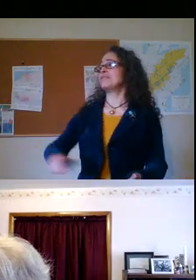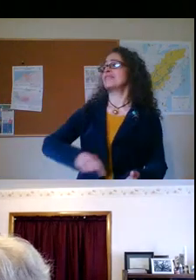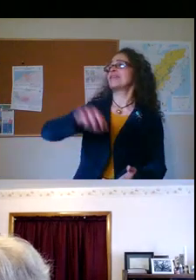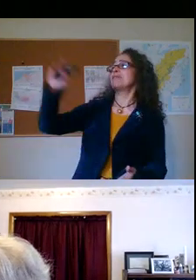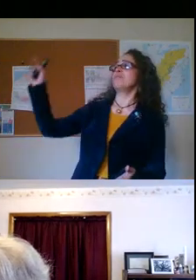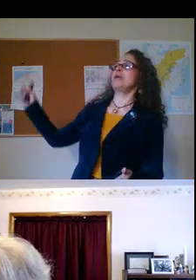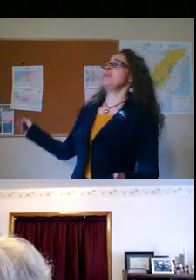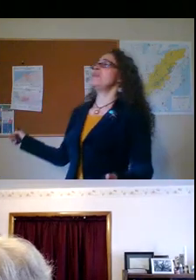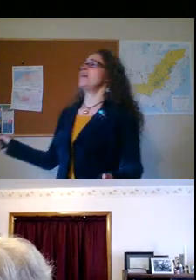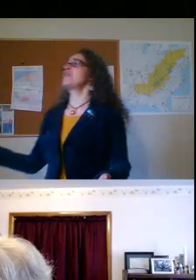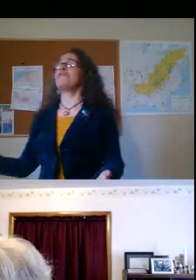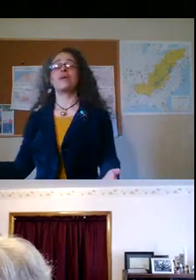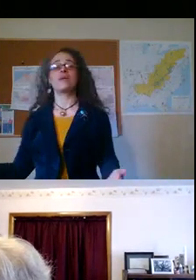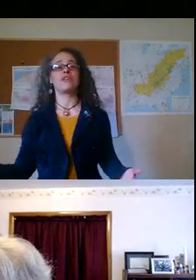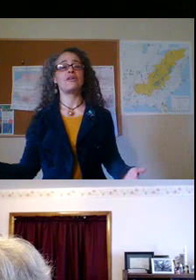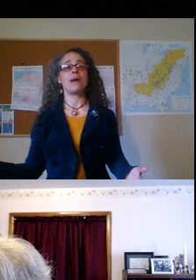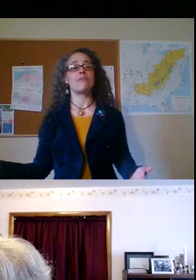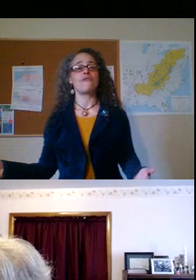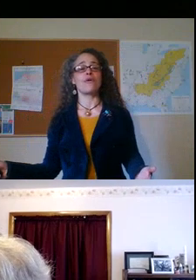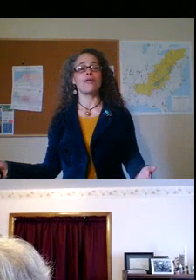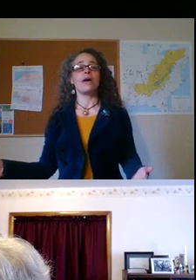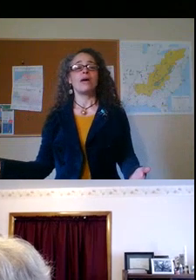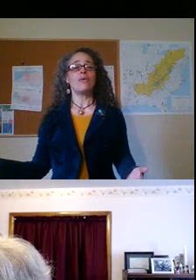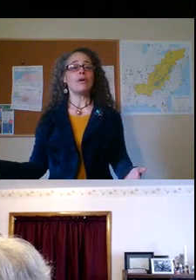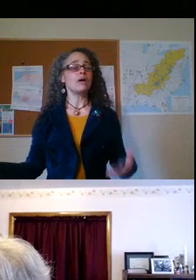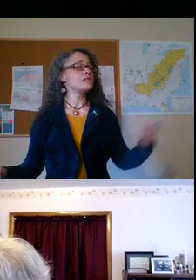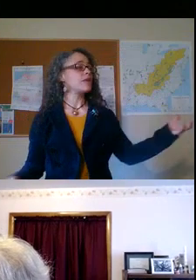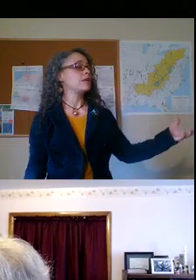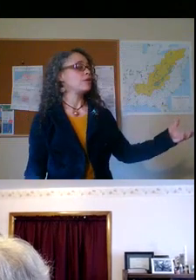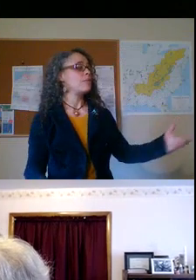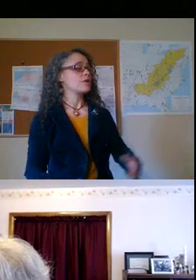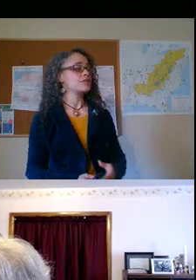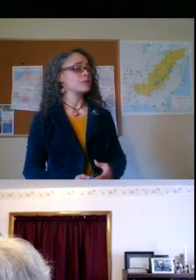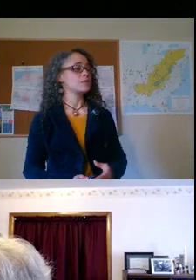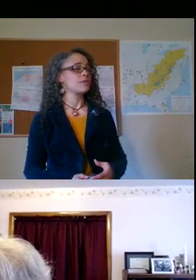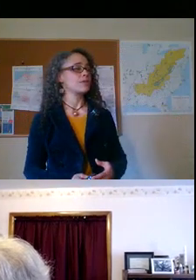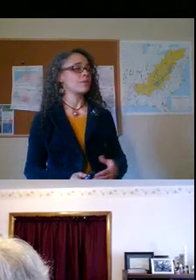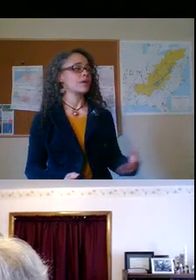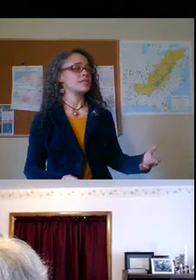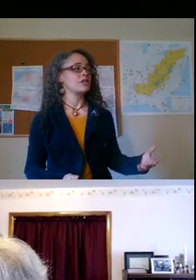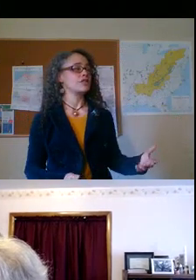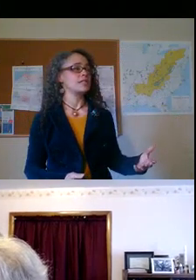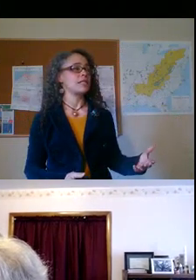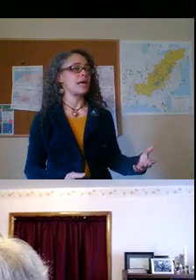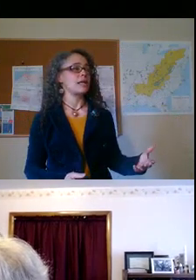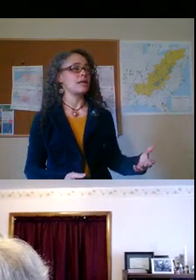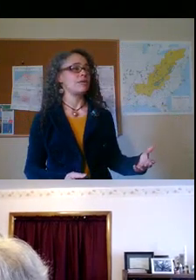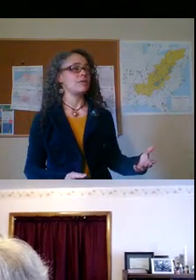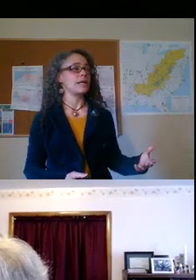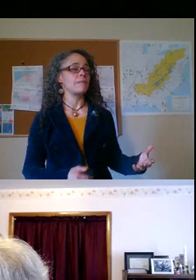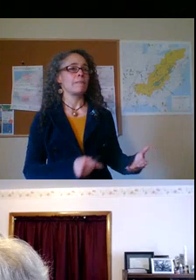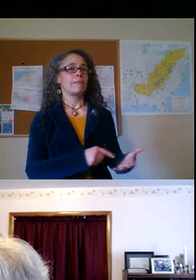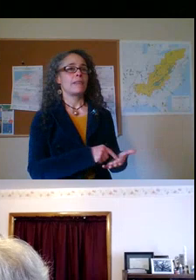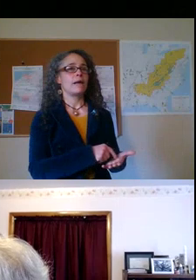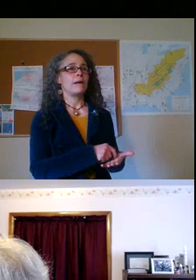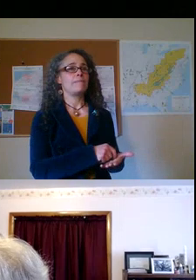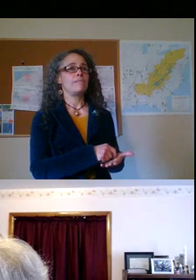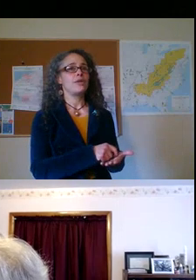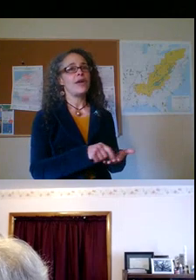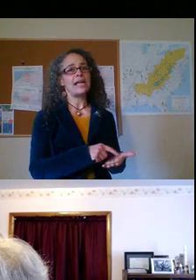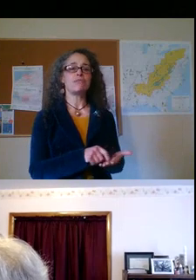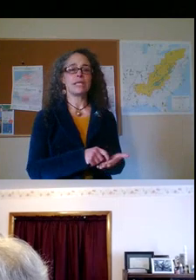organizations that like maybe never have been thought about before, or cultivating new partnerships with organizations that, like